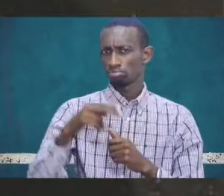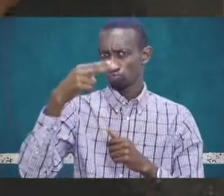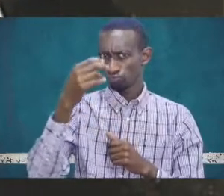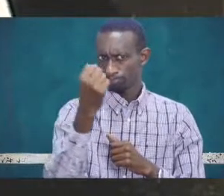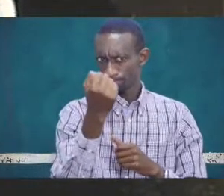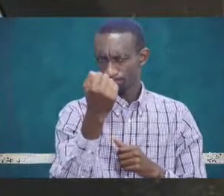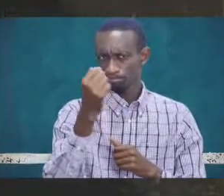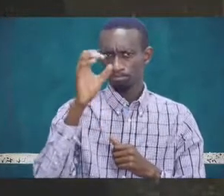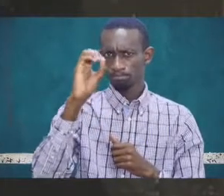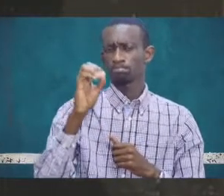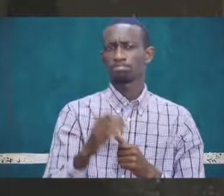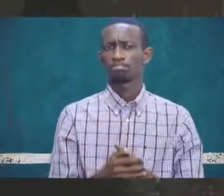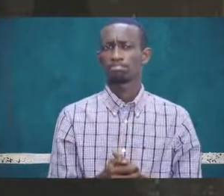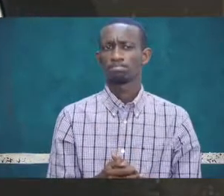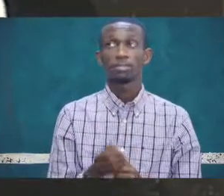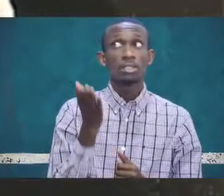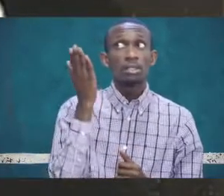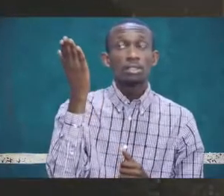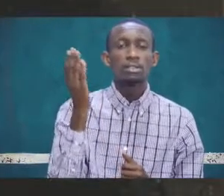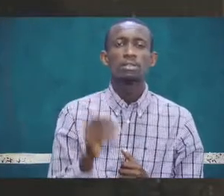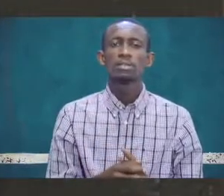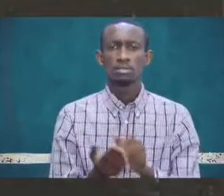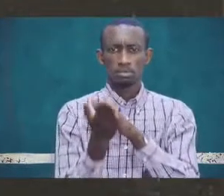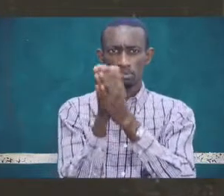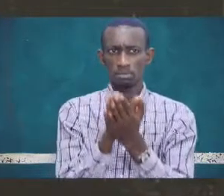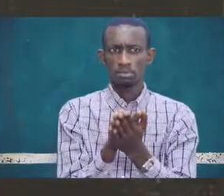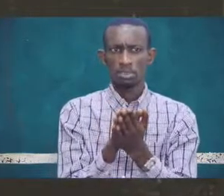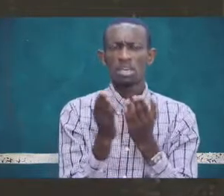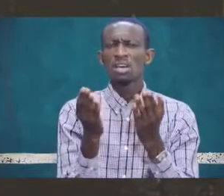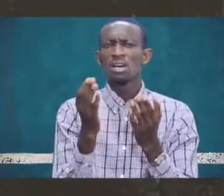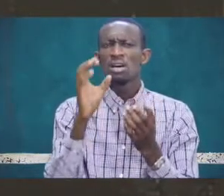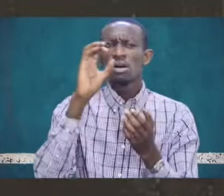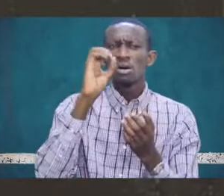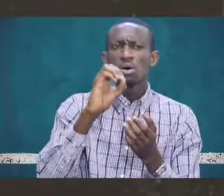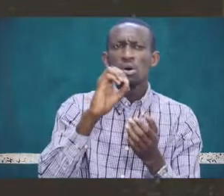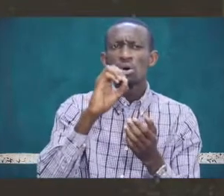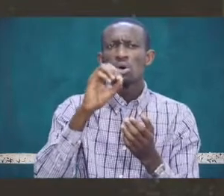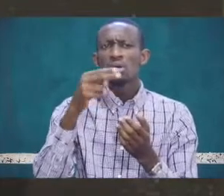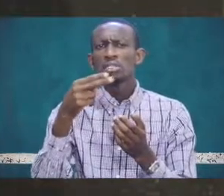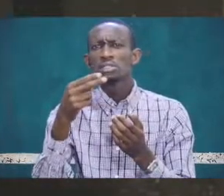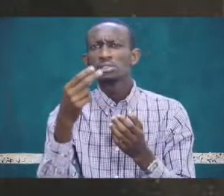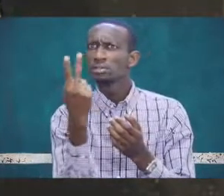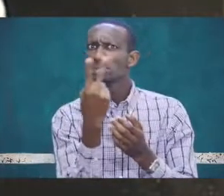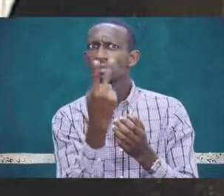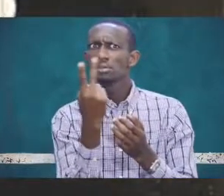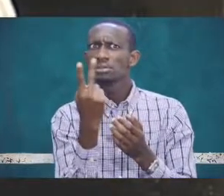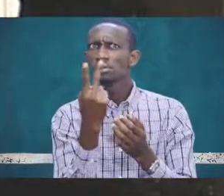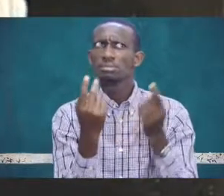C2H5O. Now this one will be, now there are two, because this one is added there. So you'll